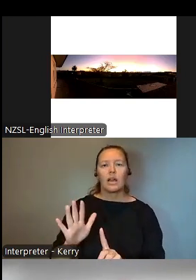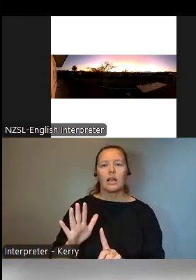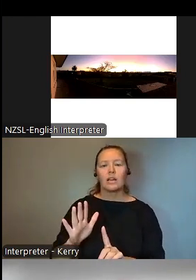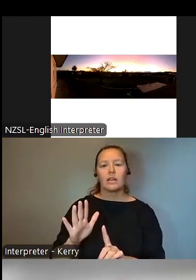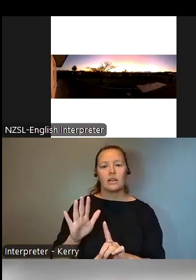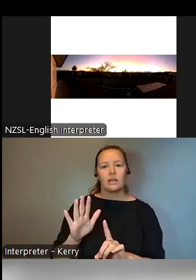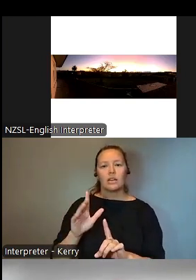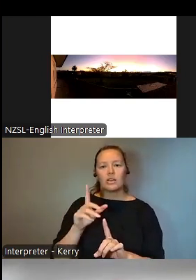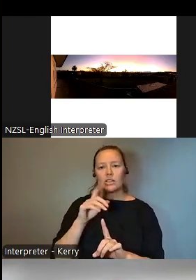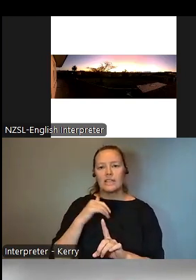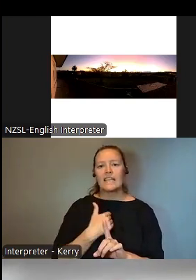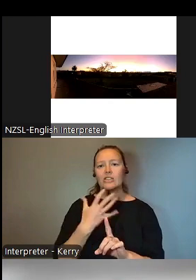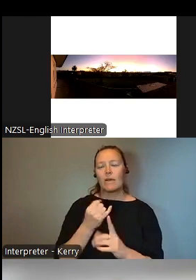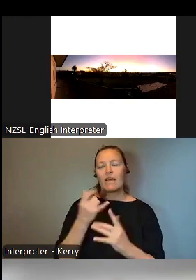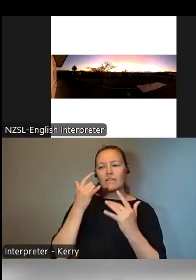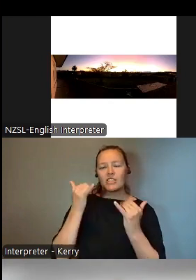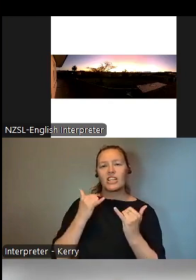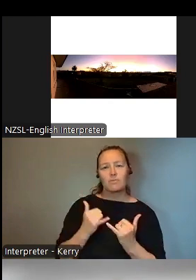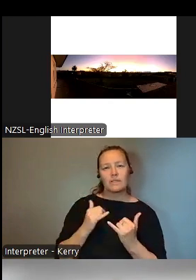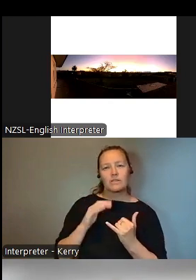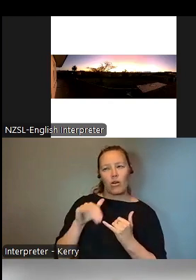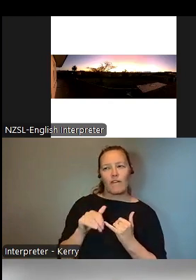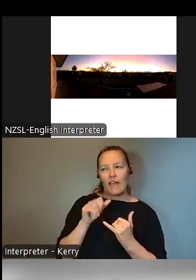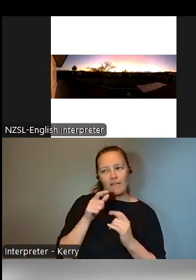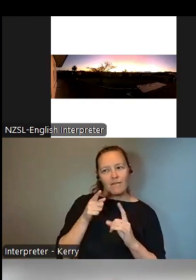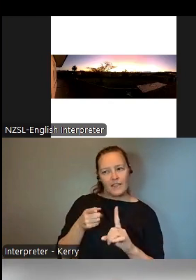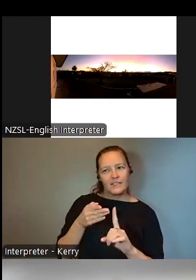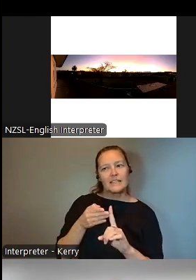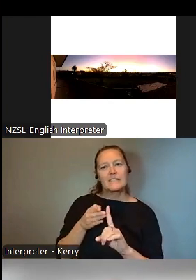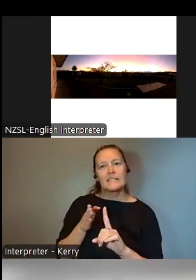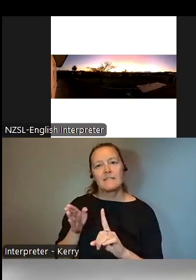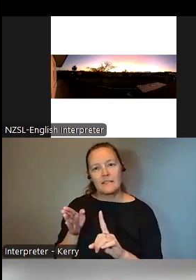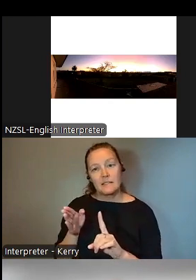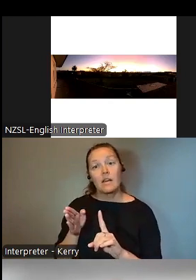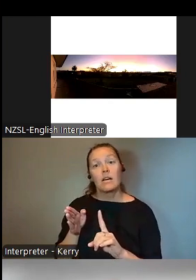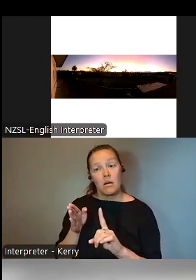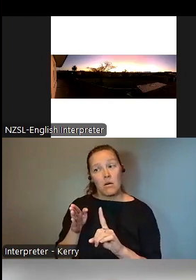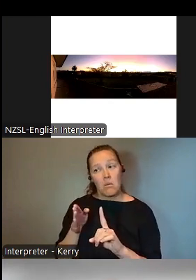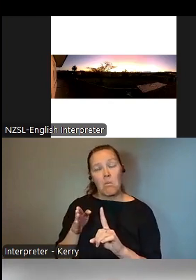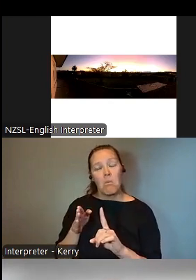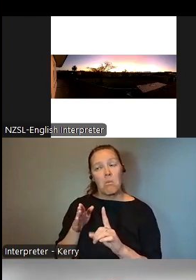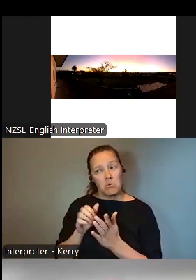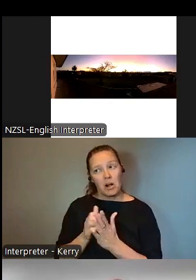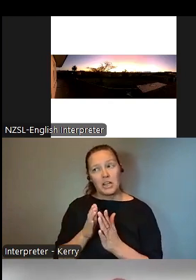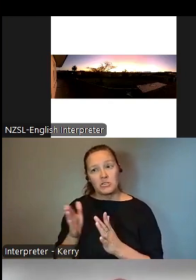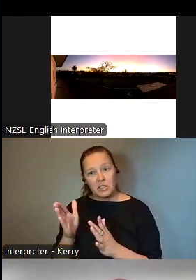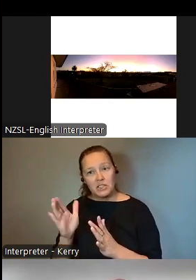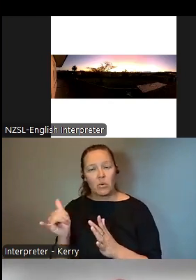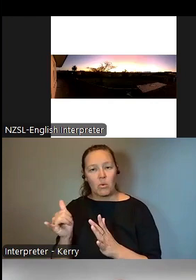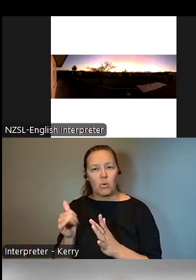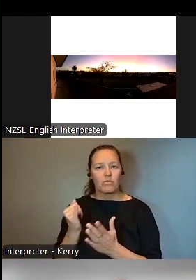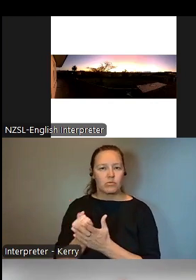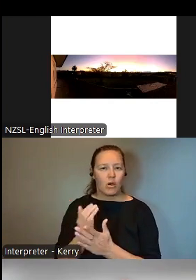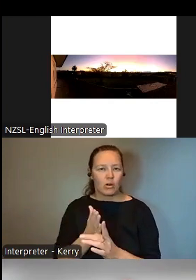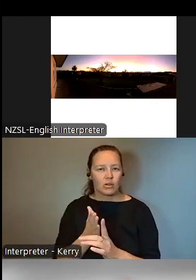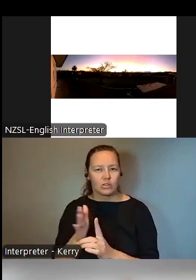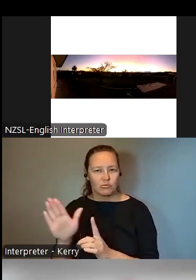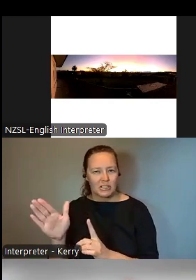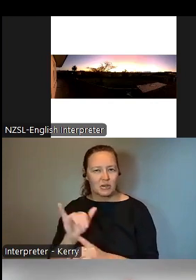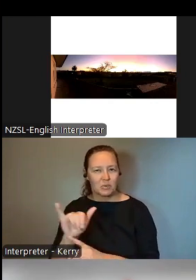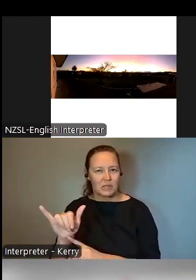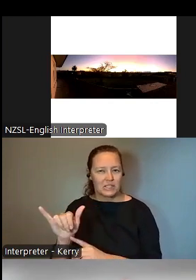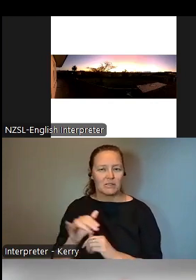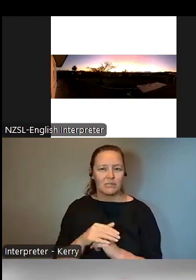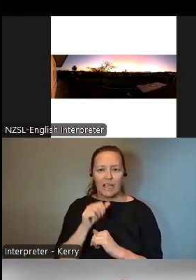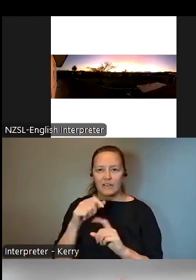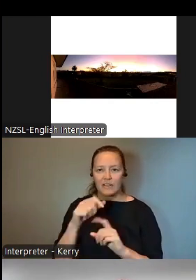your judgment about you to identify whether this deviance is a move in the right direction or a move in the wrong direction.